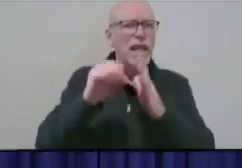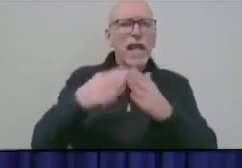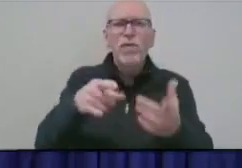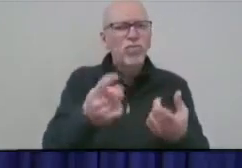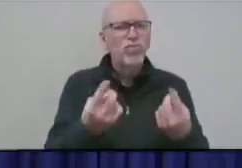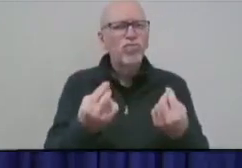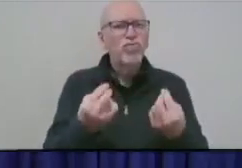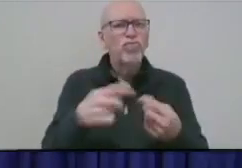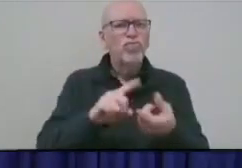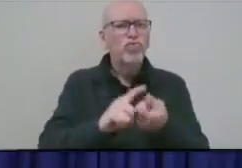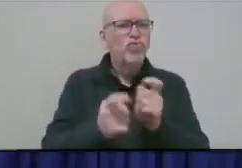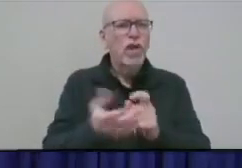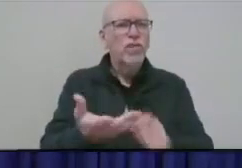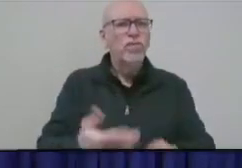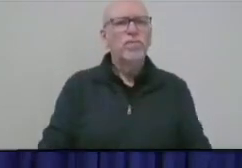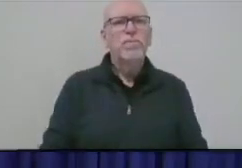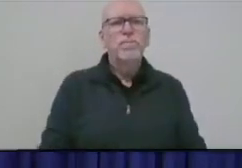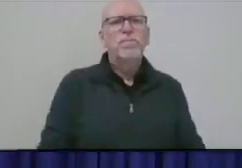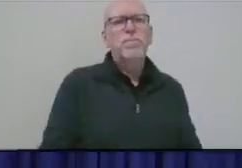to change that?